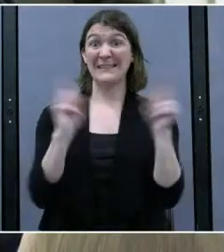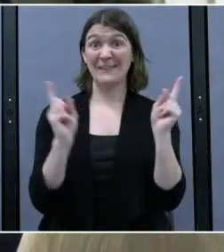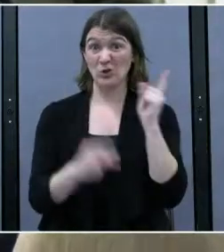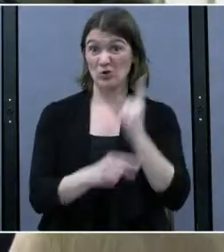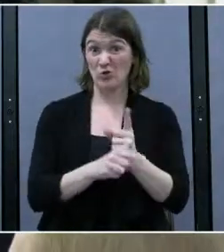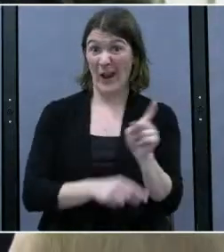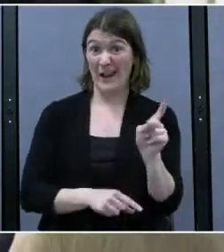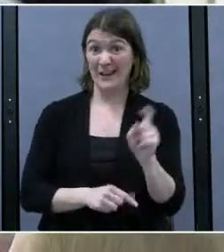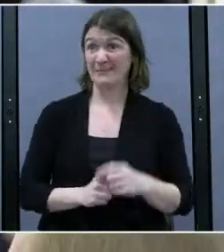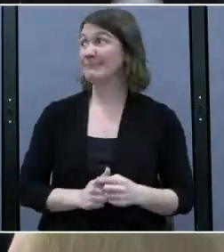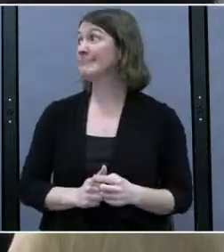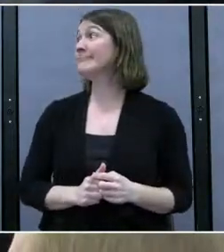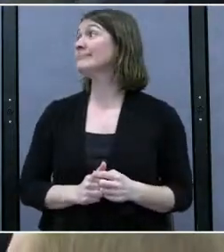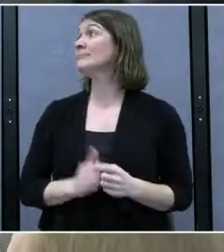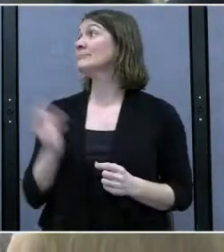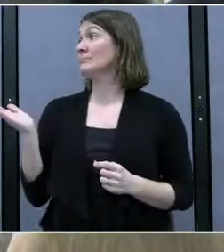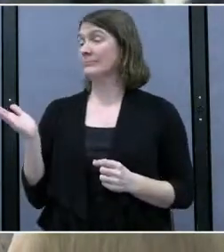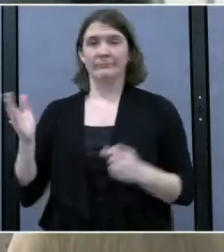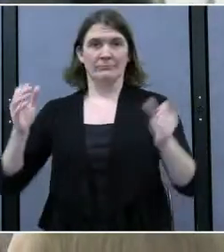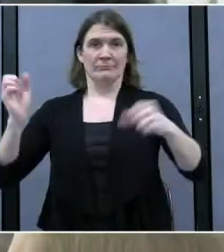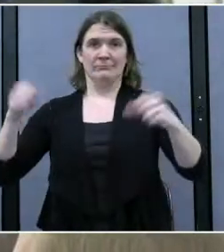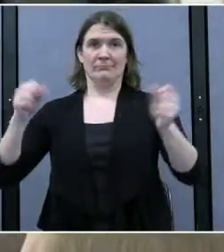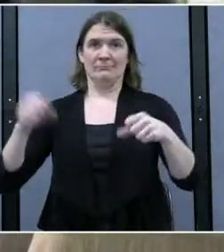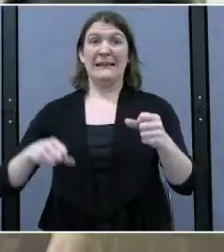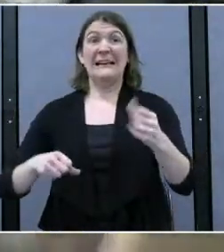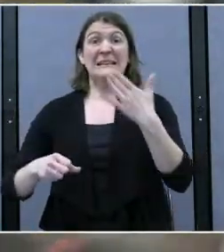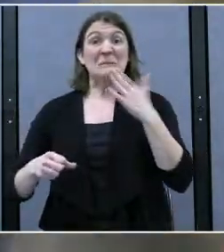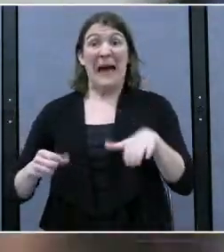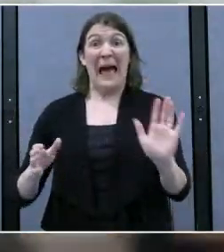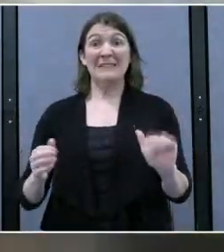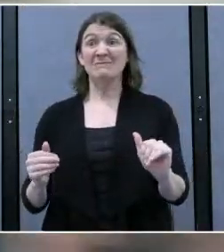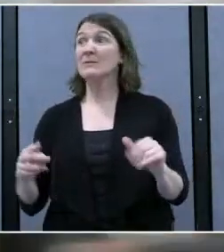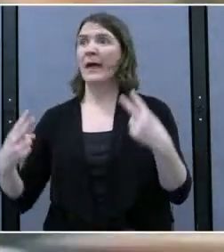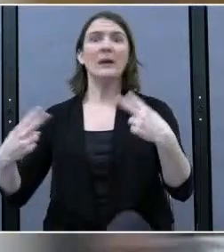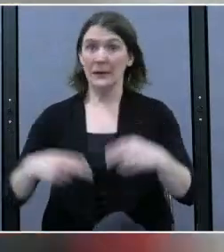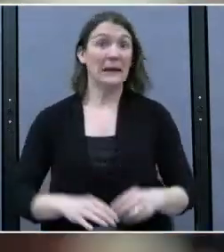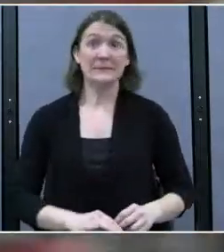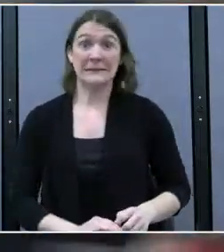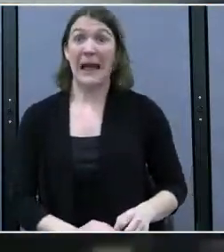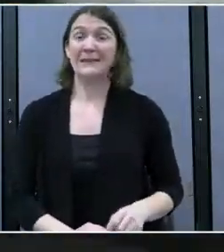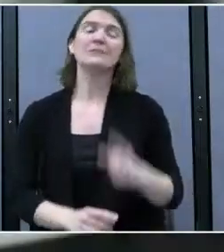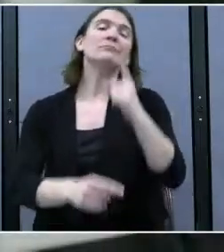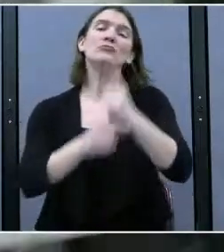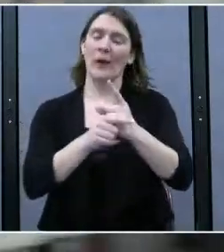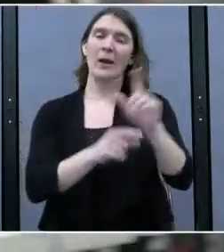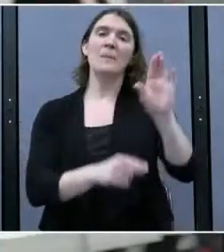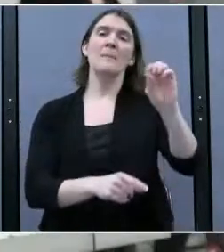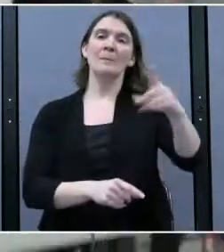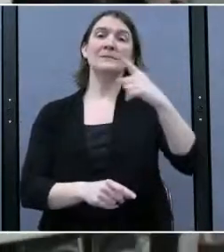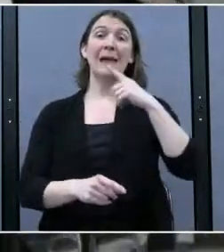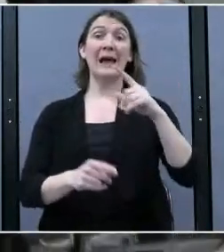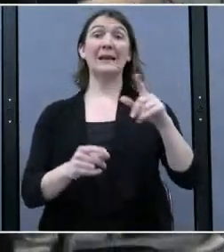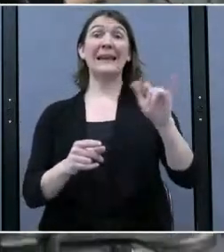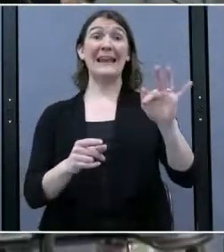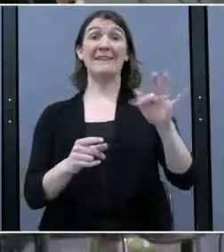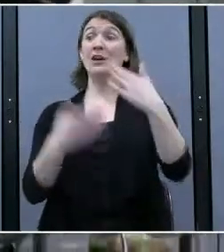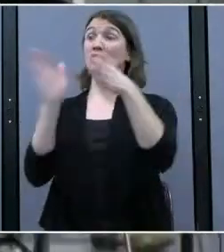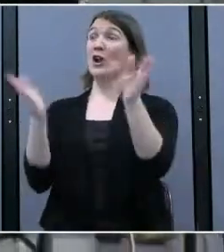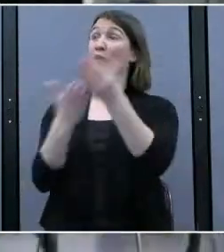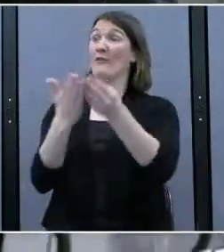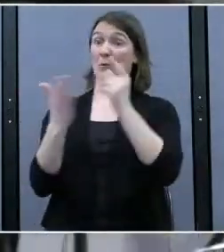correct? Correct. I'm seeing nods. Yes. Anyone want to elaborate on the nods? Your deficit spending in the general fund, yes.